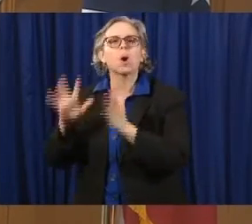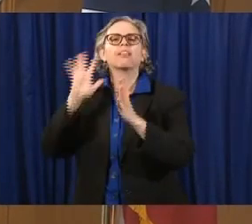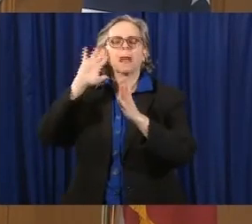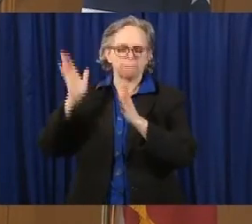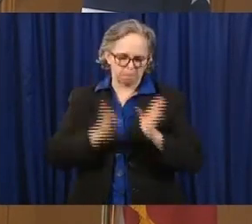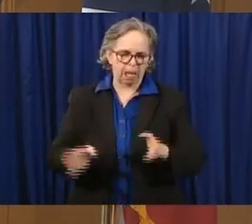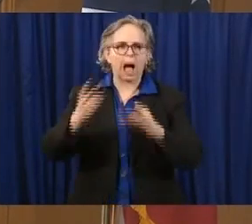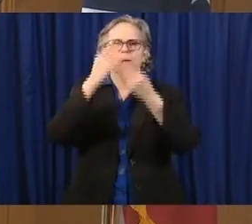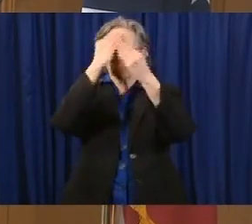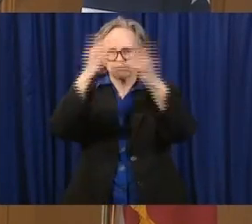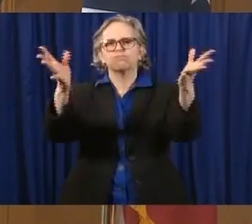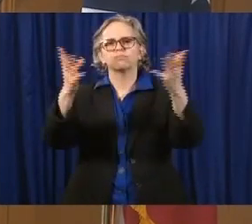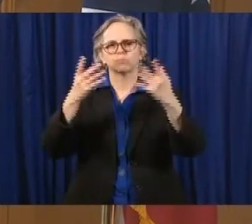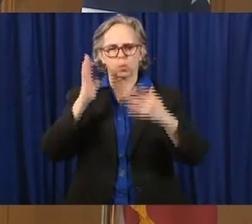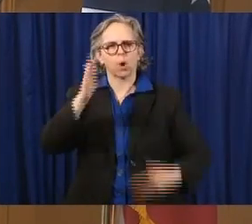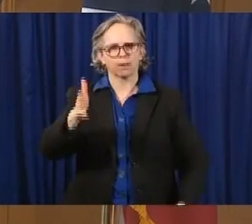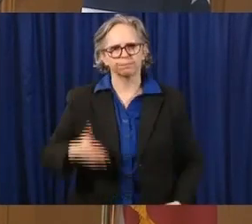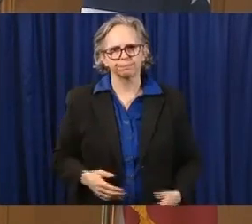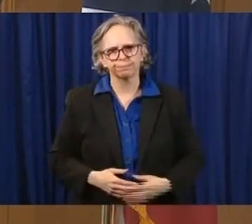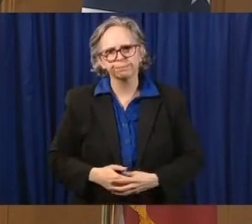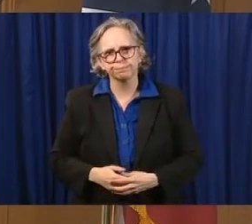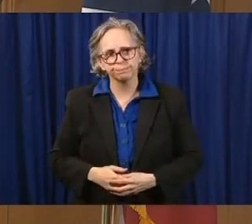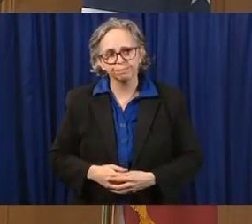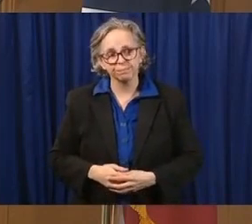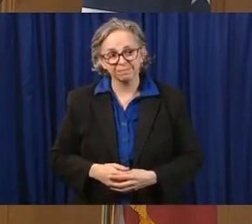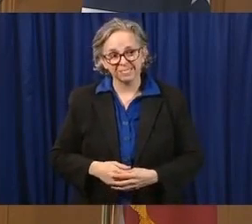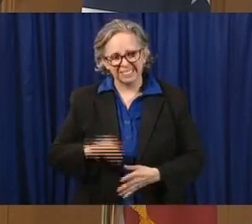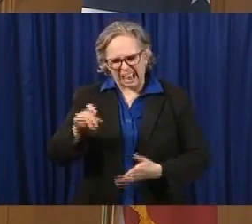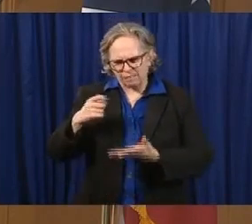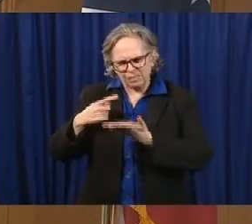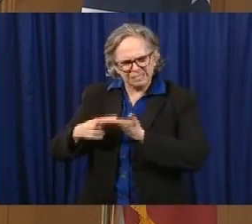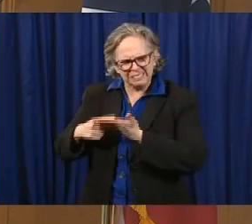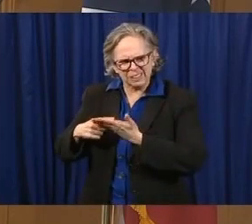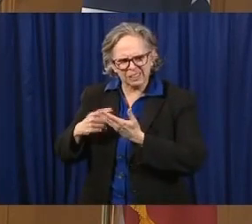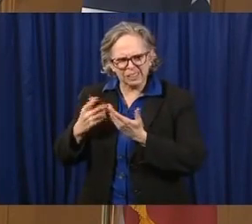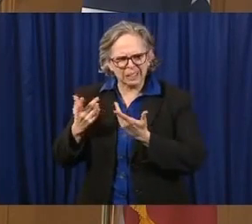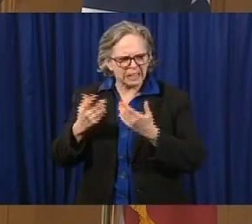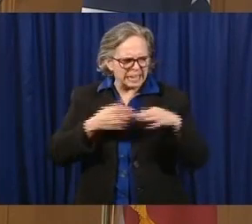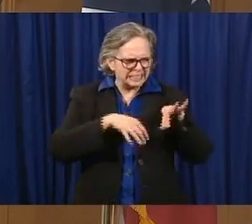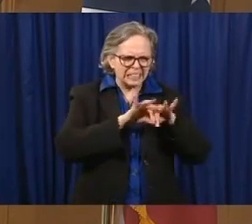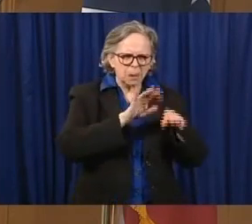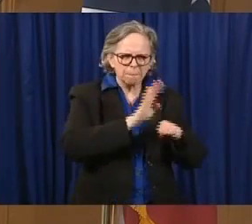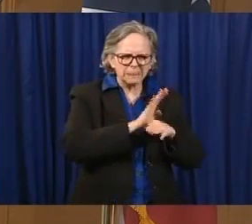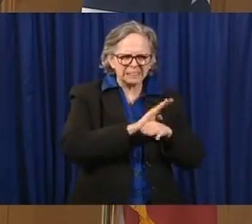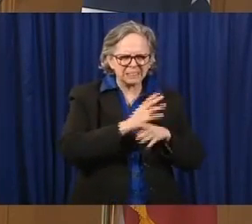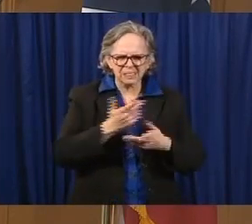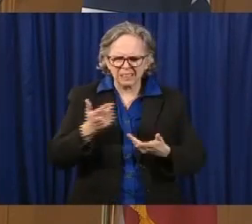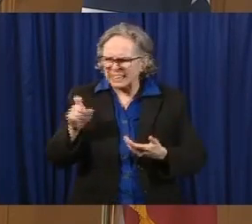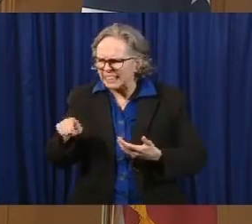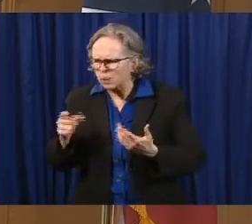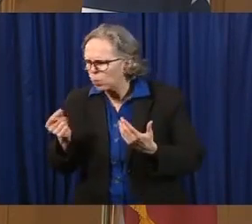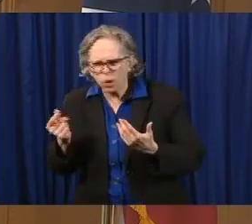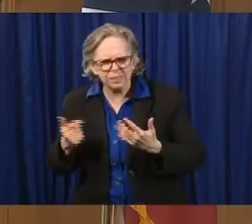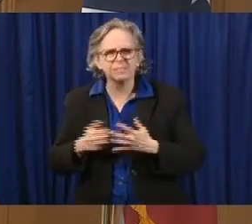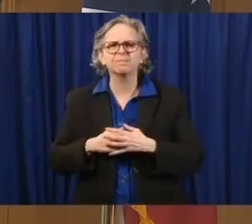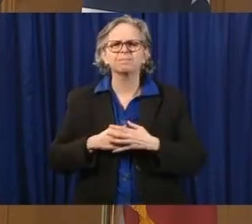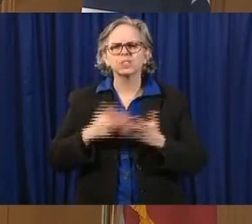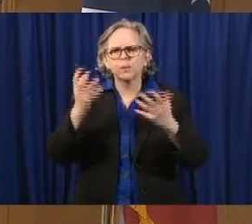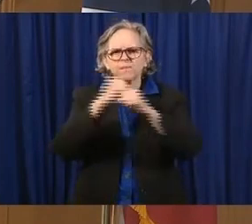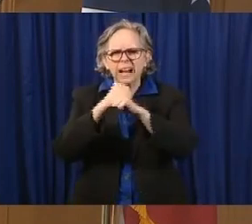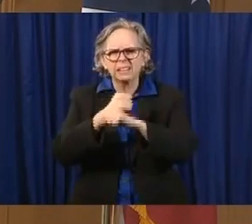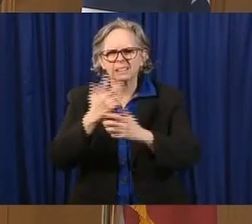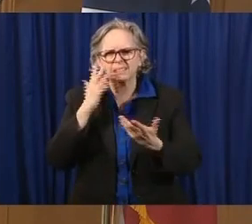You know, as far as what is essential, as far as what's needed to fight the coronavirus, you know,